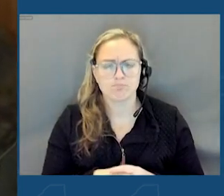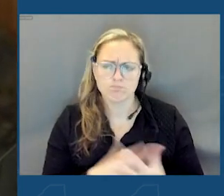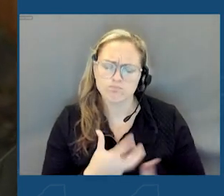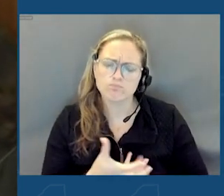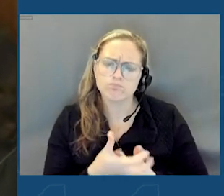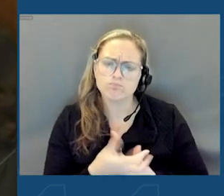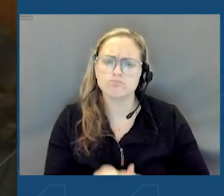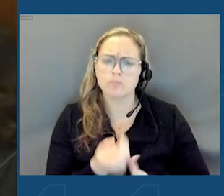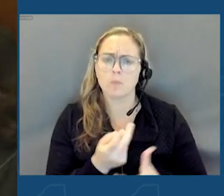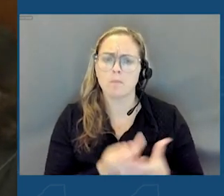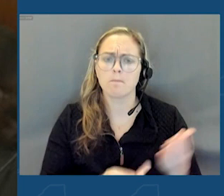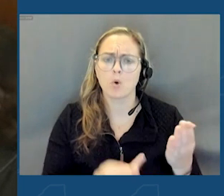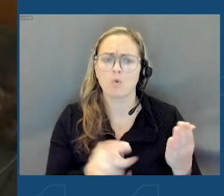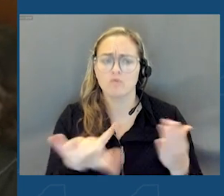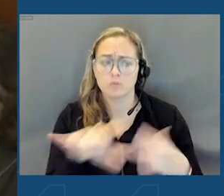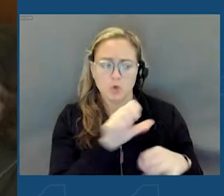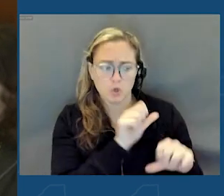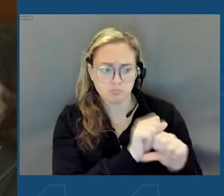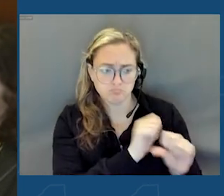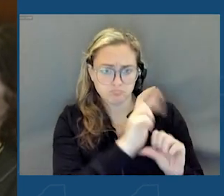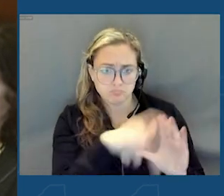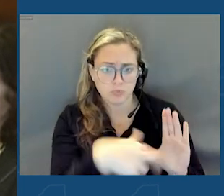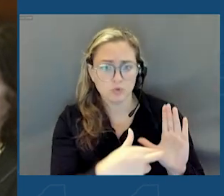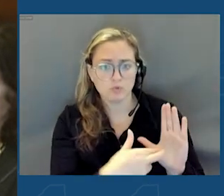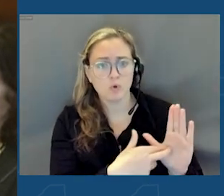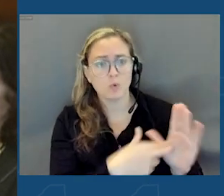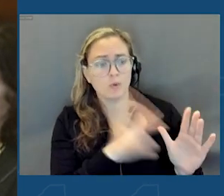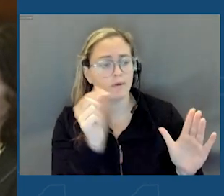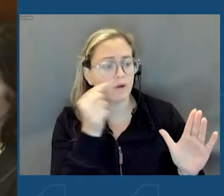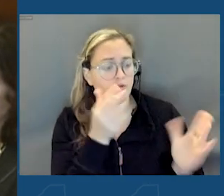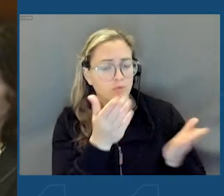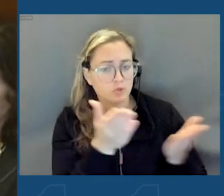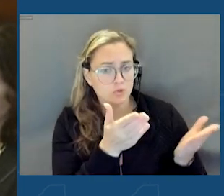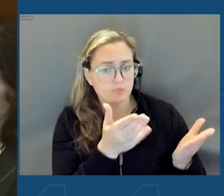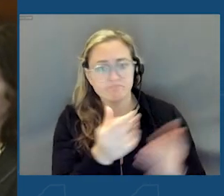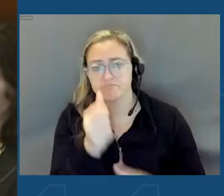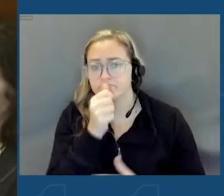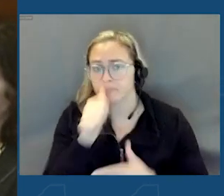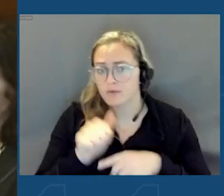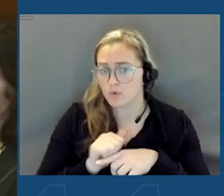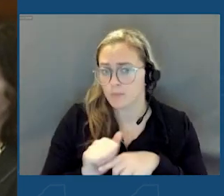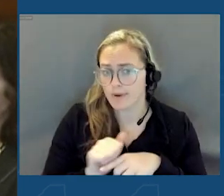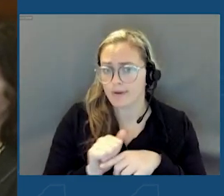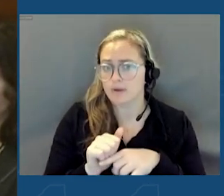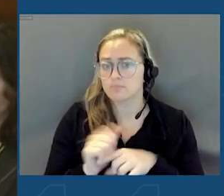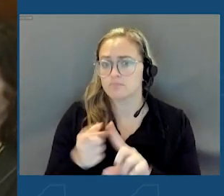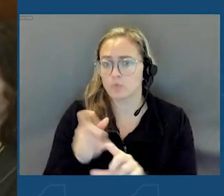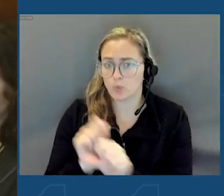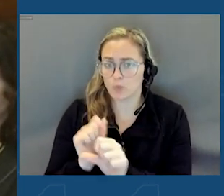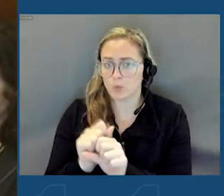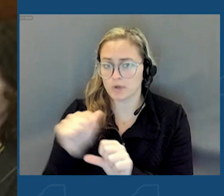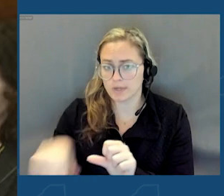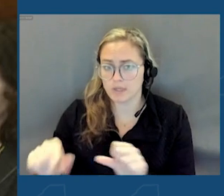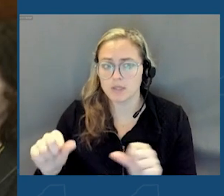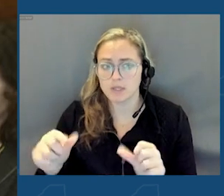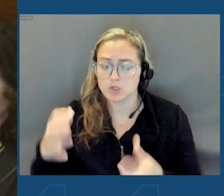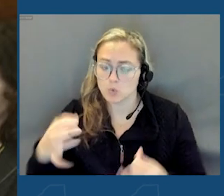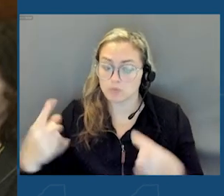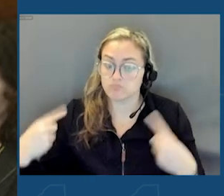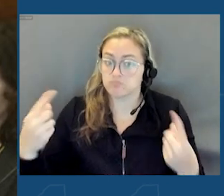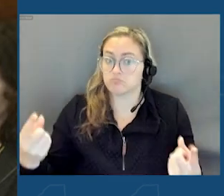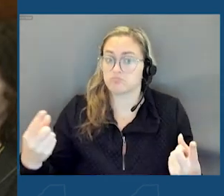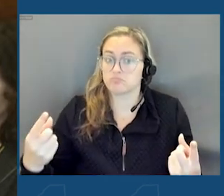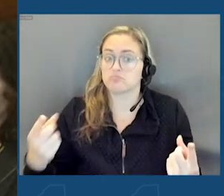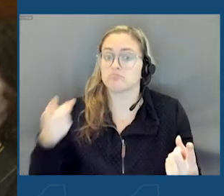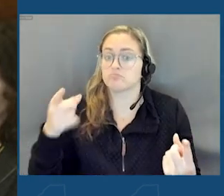from her stellar role in government service and in private practice, and from her work on this court so far, that she